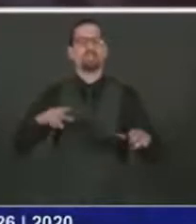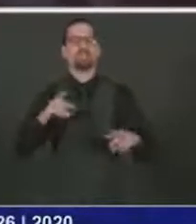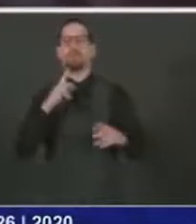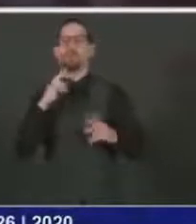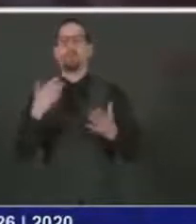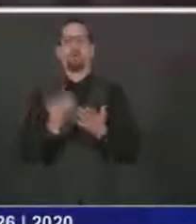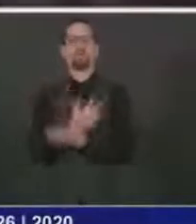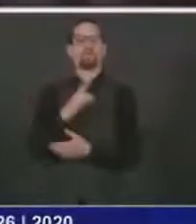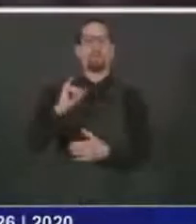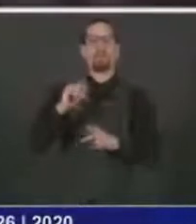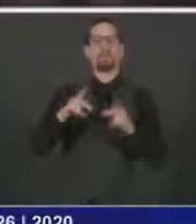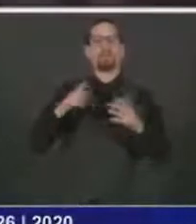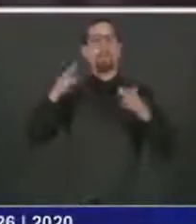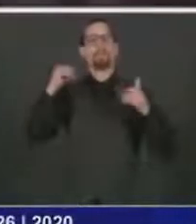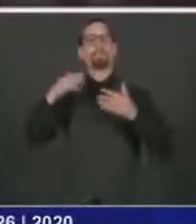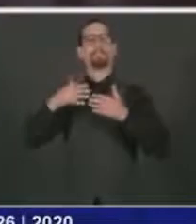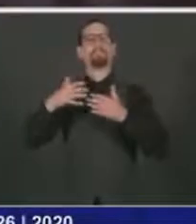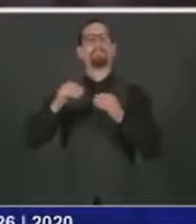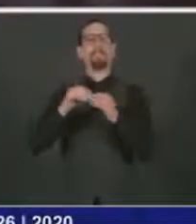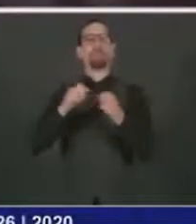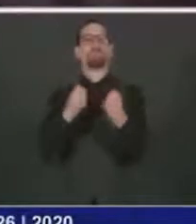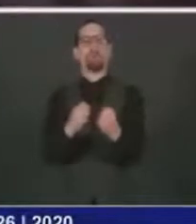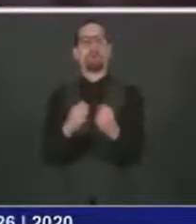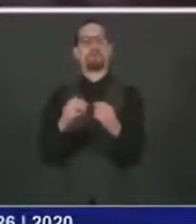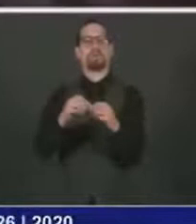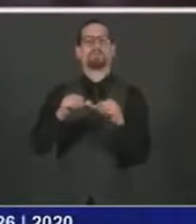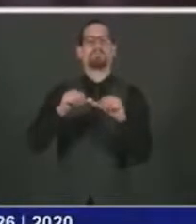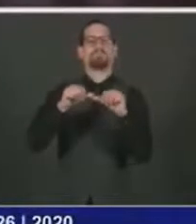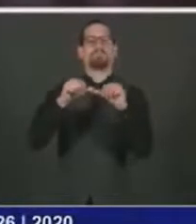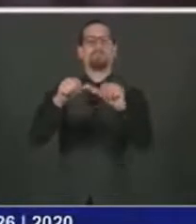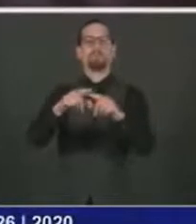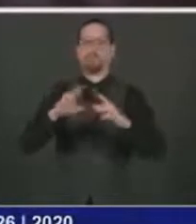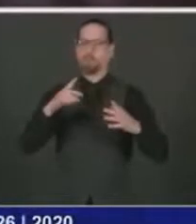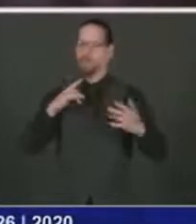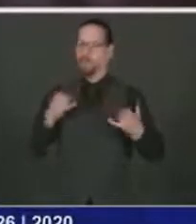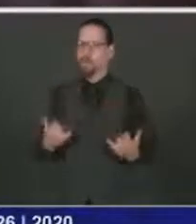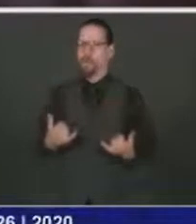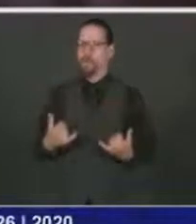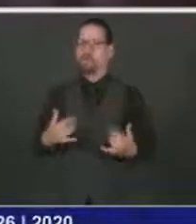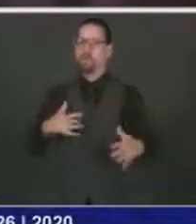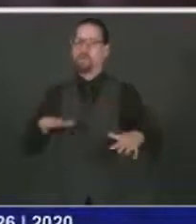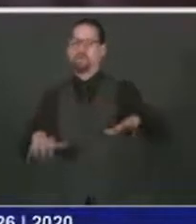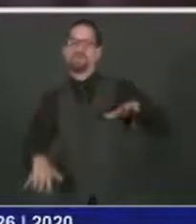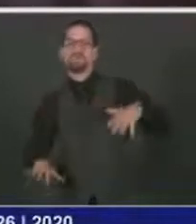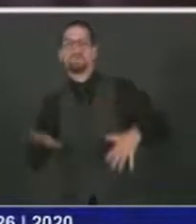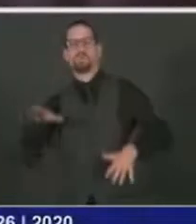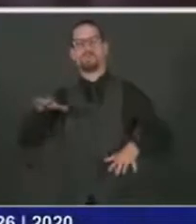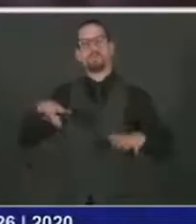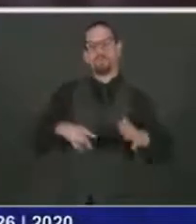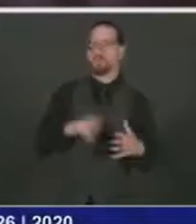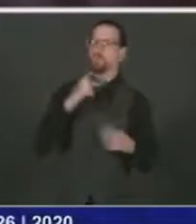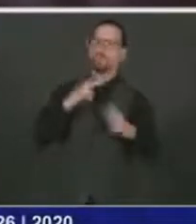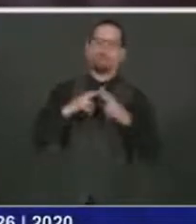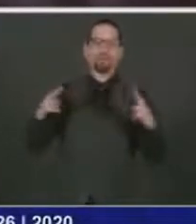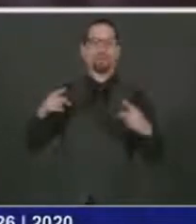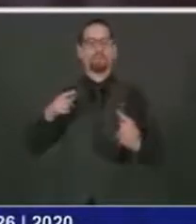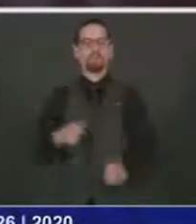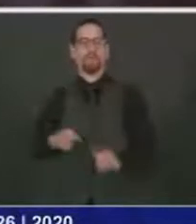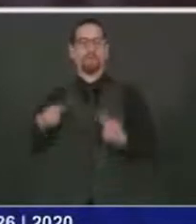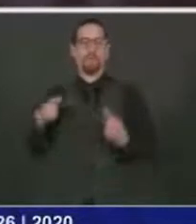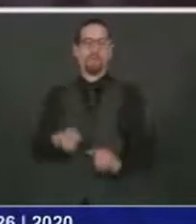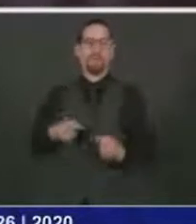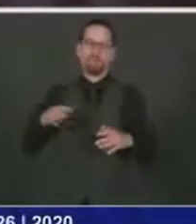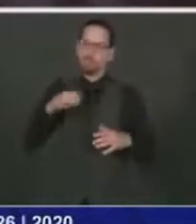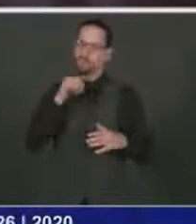safer and healthier than the old Rhode Island. But in this moment right now, we are struggling. And so I think